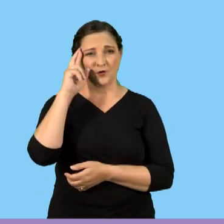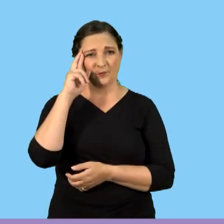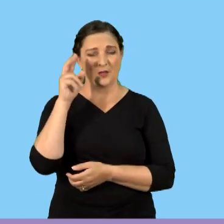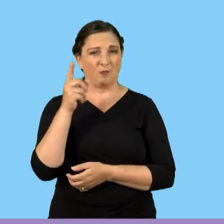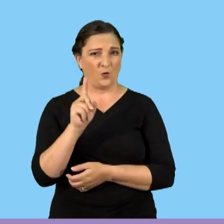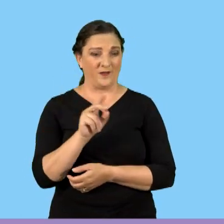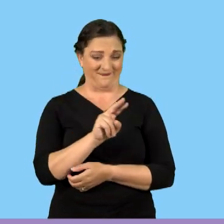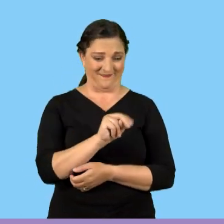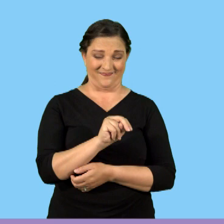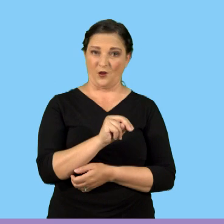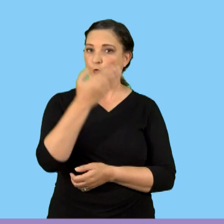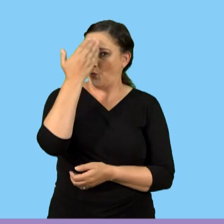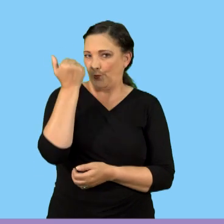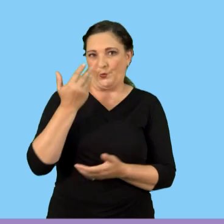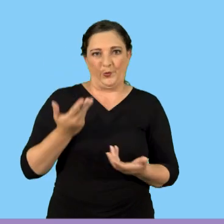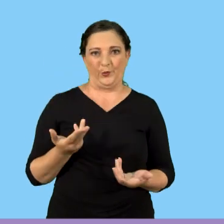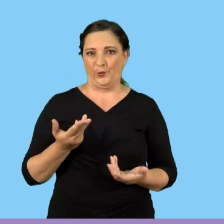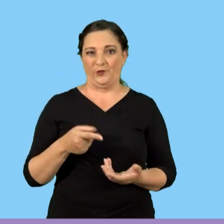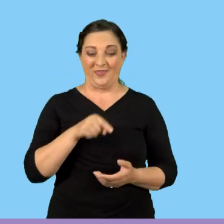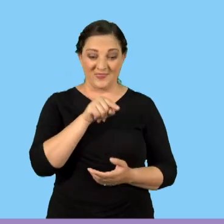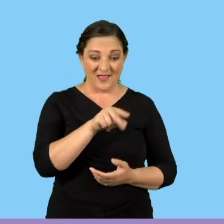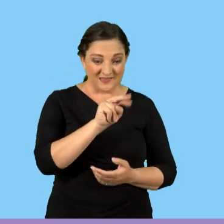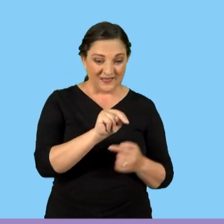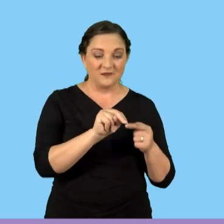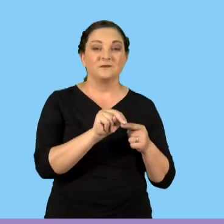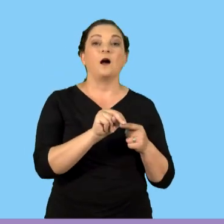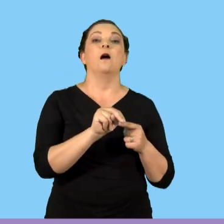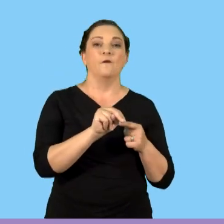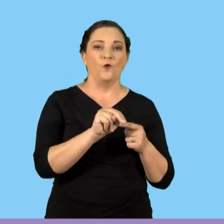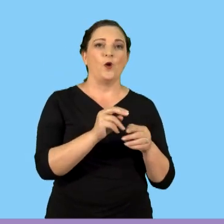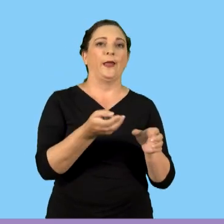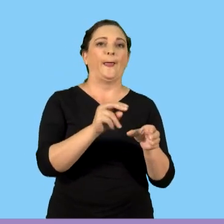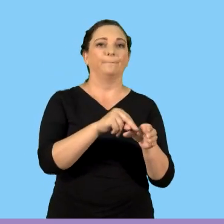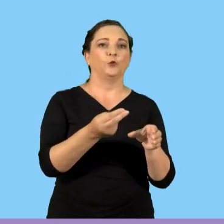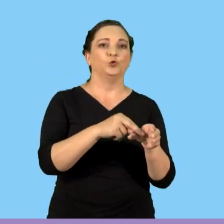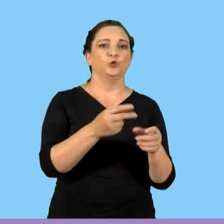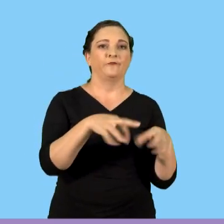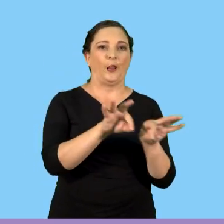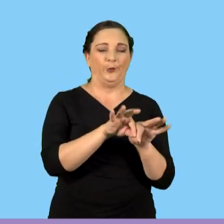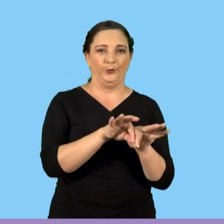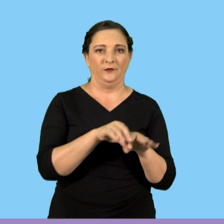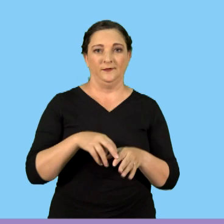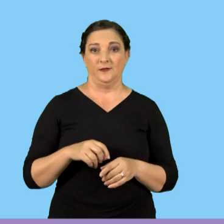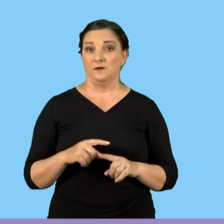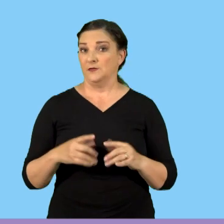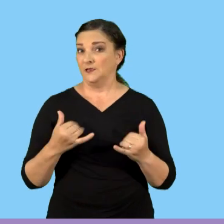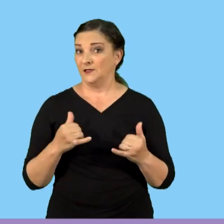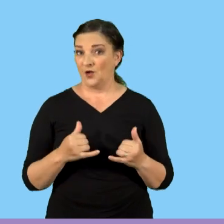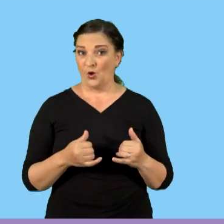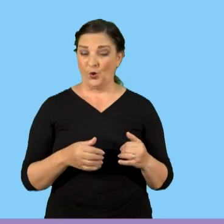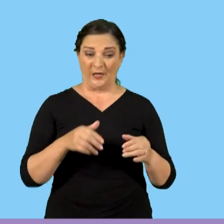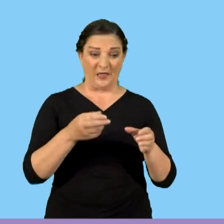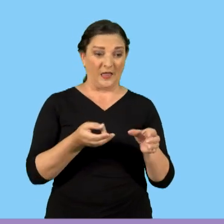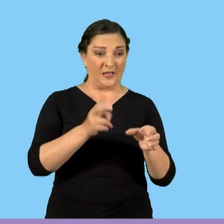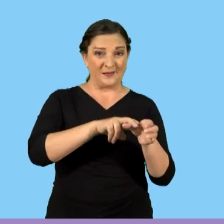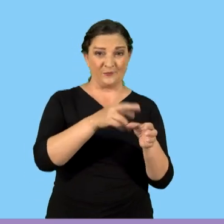value, that is the input value, and we've been given those input values. But now our input values firstly has